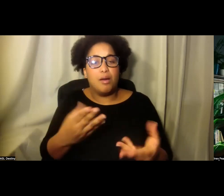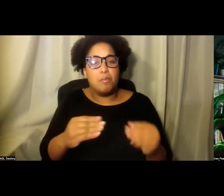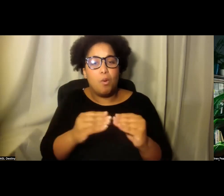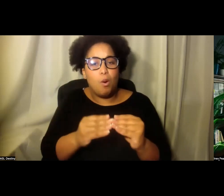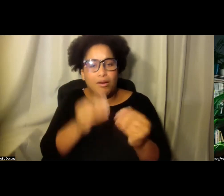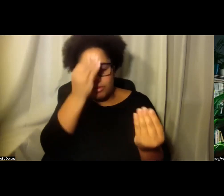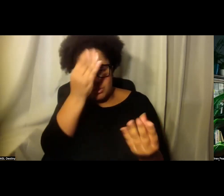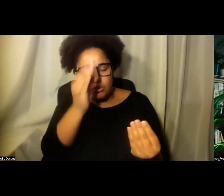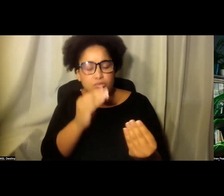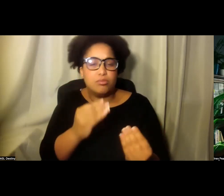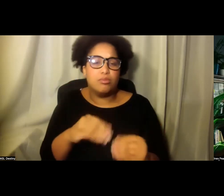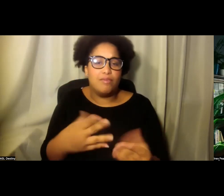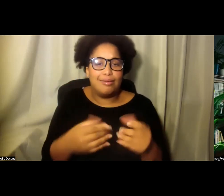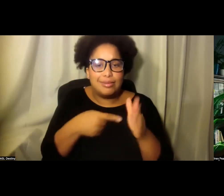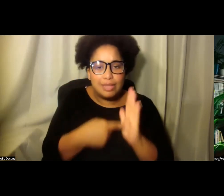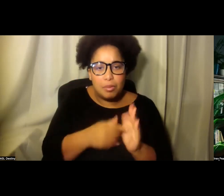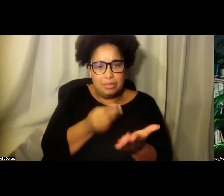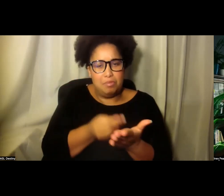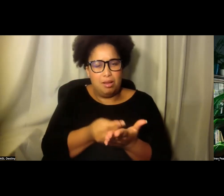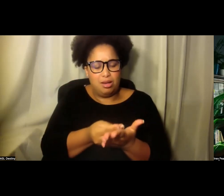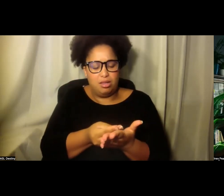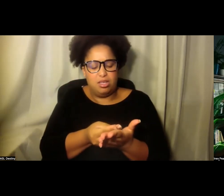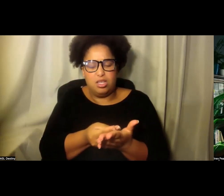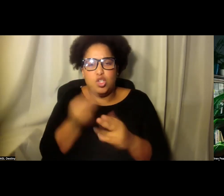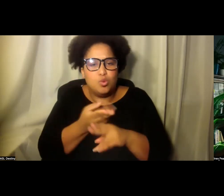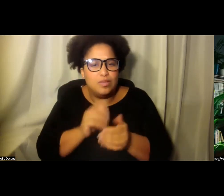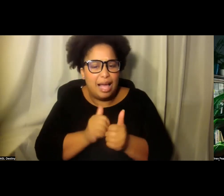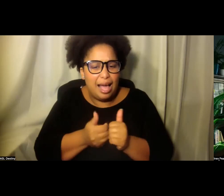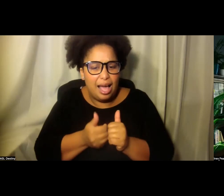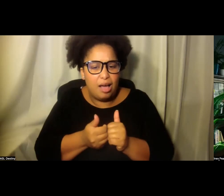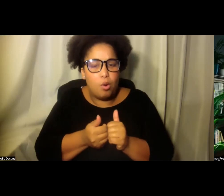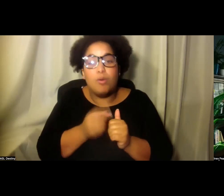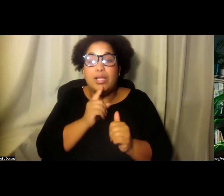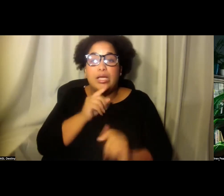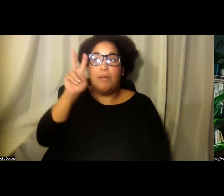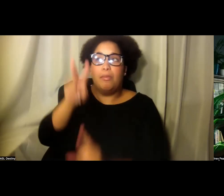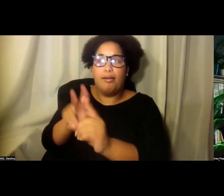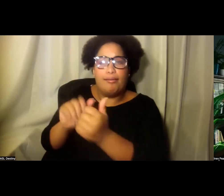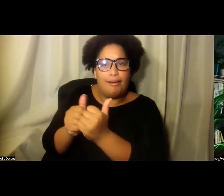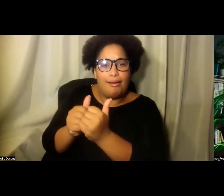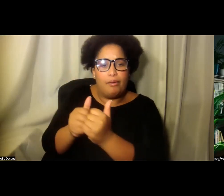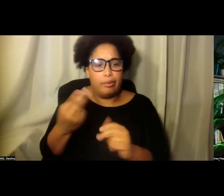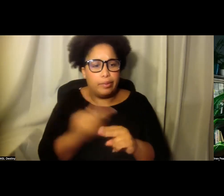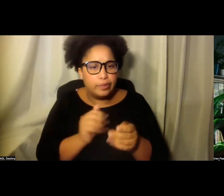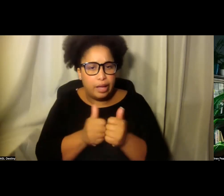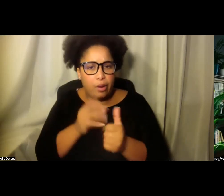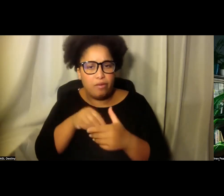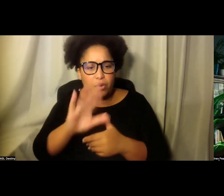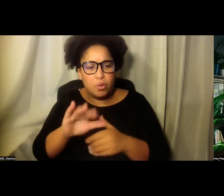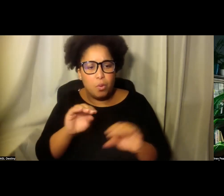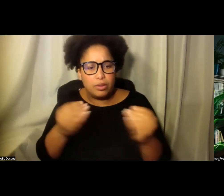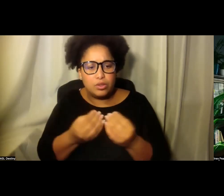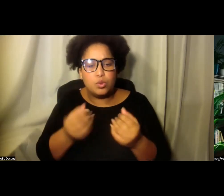can give you some examples of how this money could be applied, actually applied for, and then how you could use it in your organizations to help